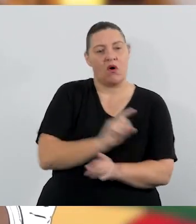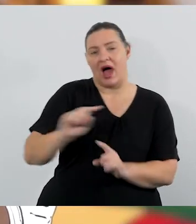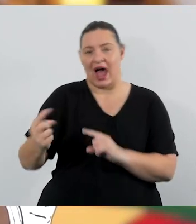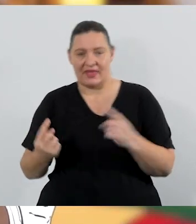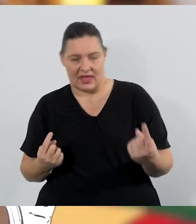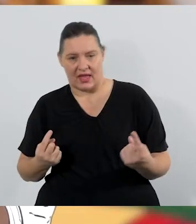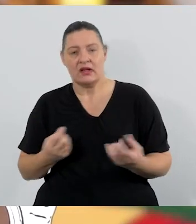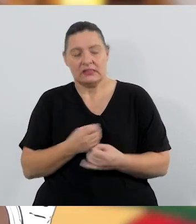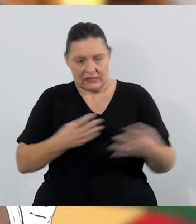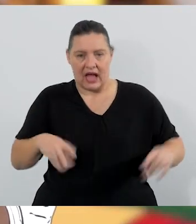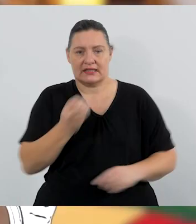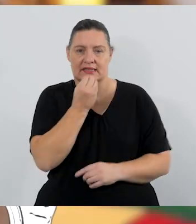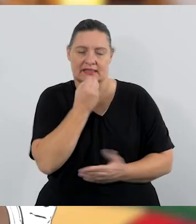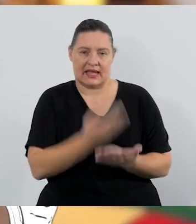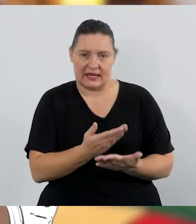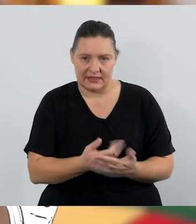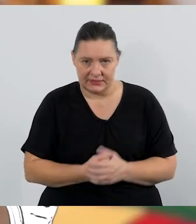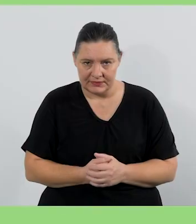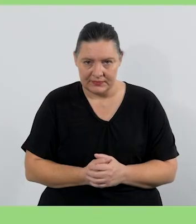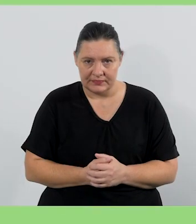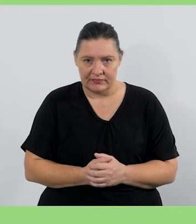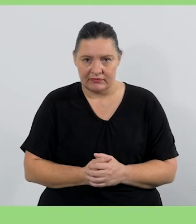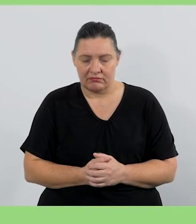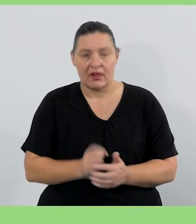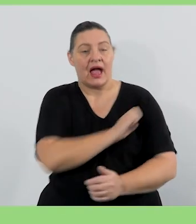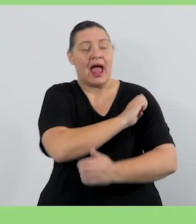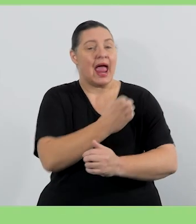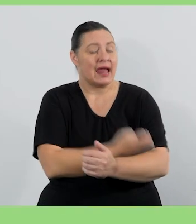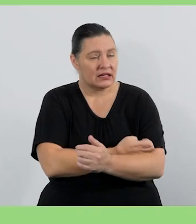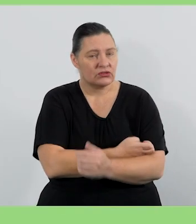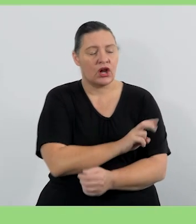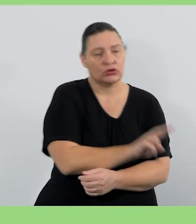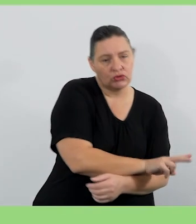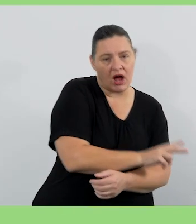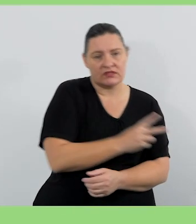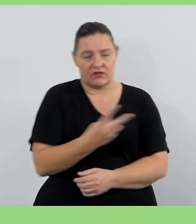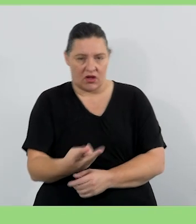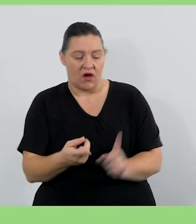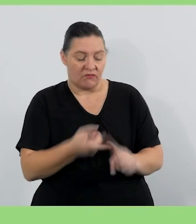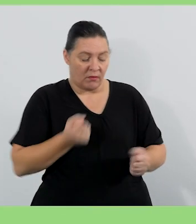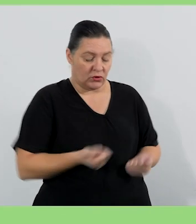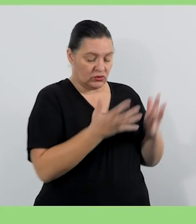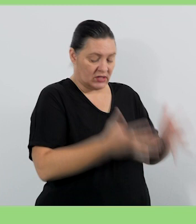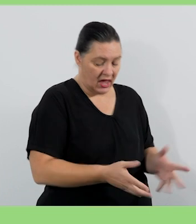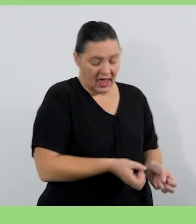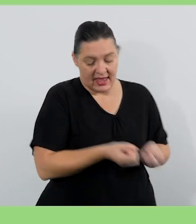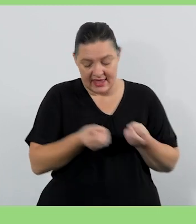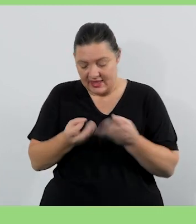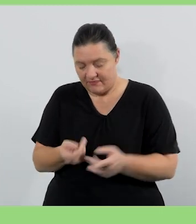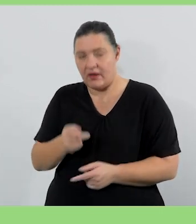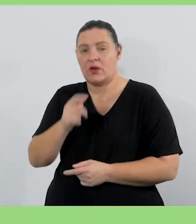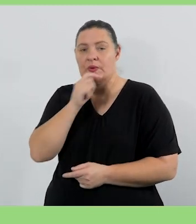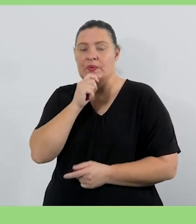other types of consumers start eating. The energy is then transferred from the producers